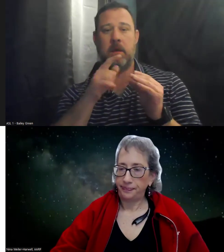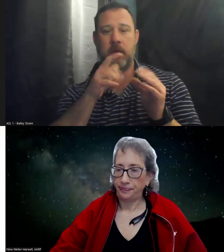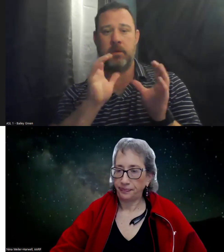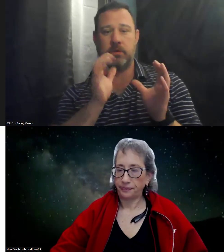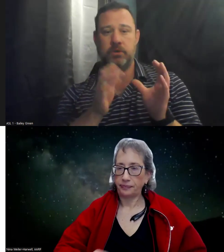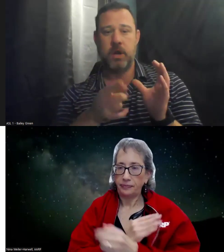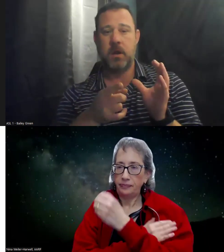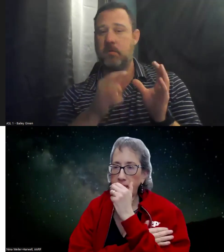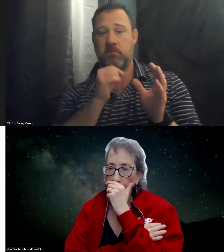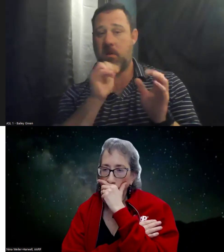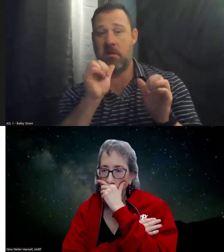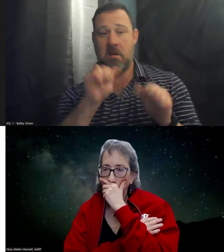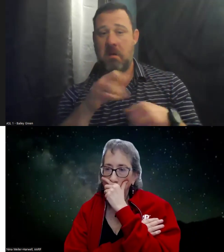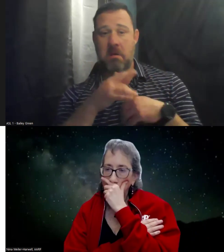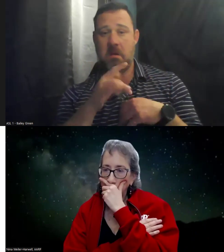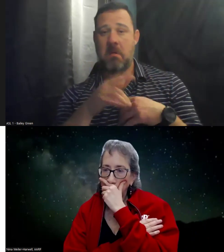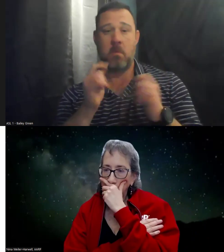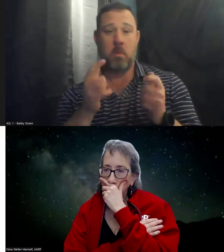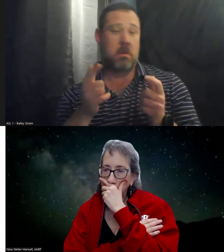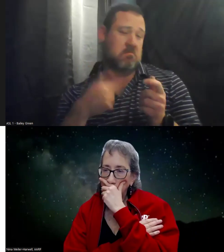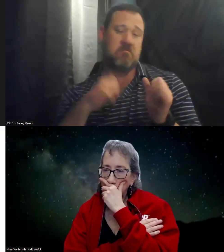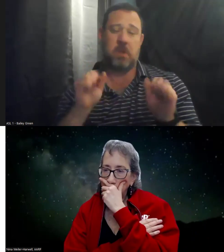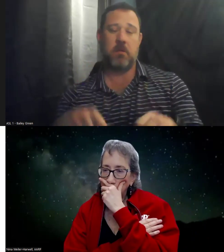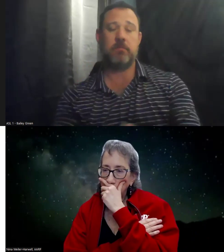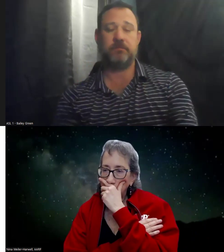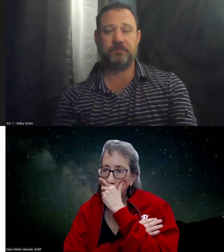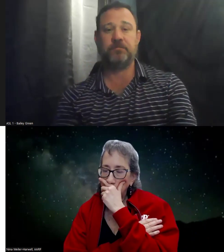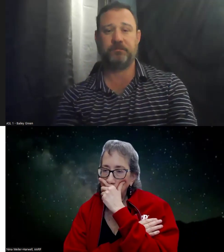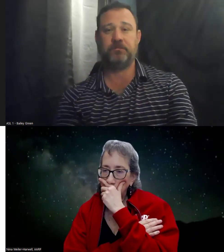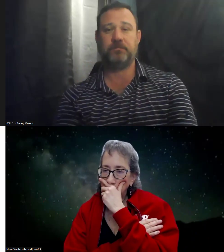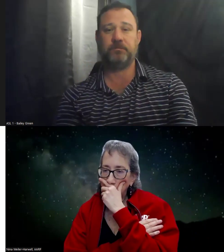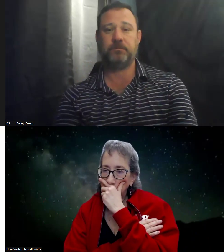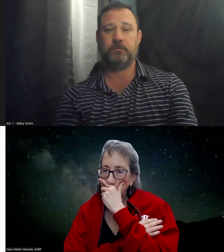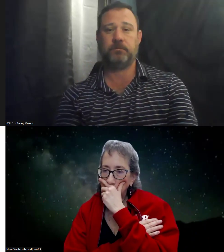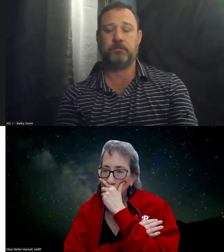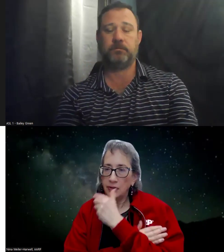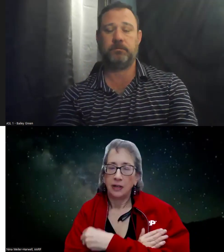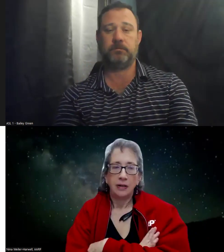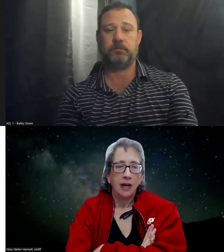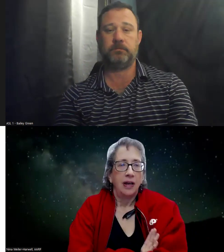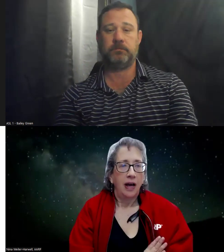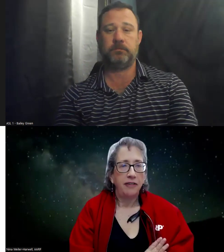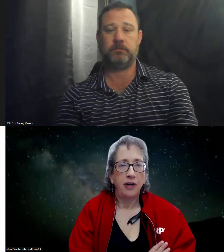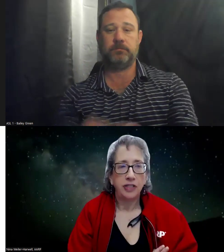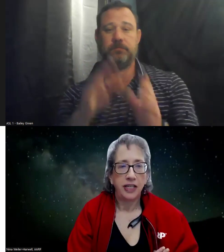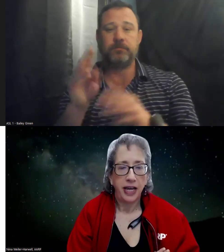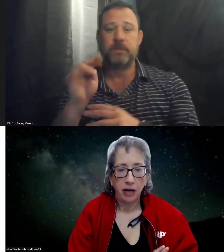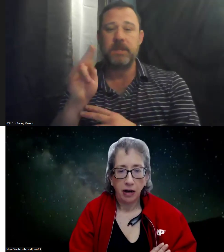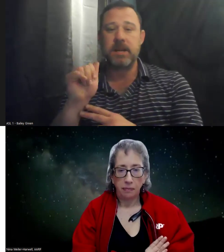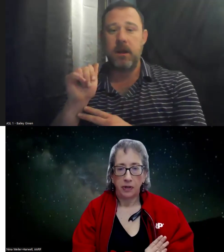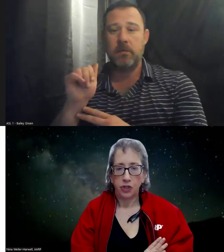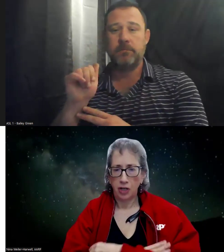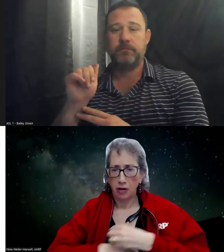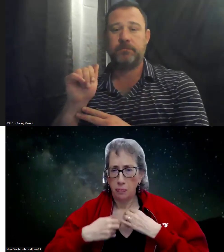do that. Or if you're not able to do that quickly, I can certainly do that for you. Just let me know. But we've got Nina coming up next. Hi, folks,